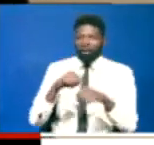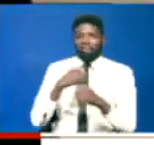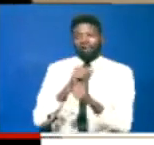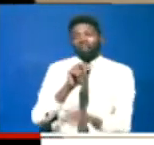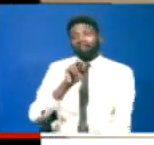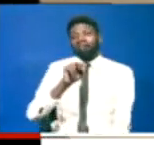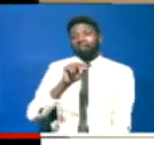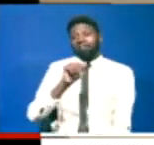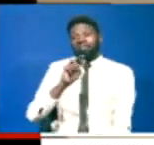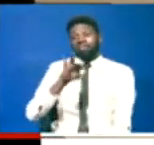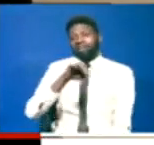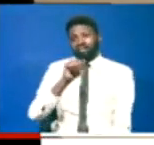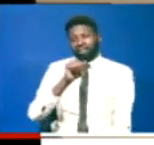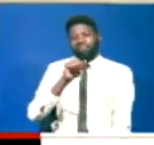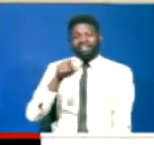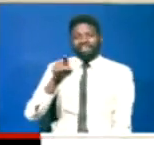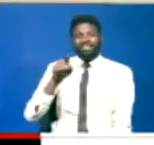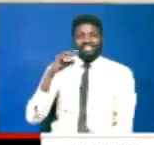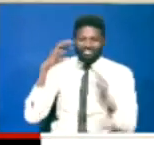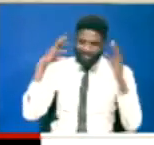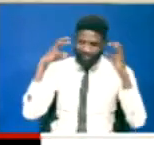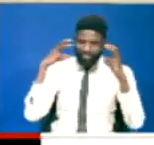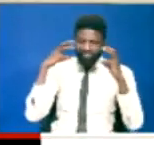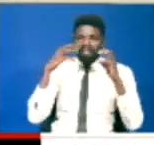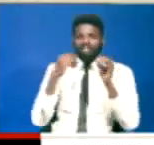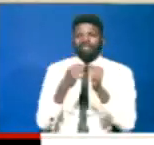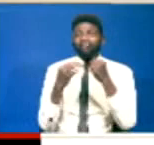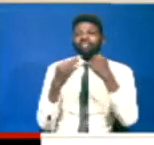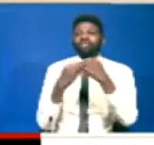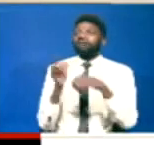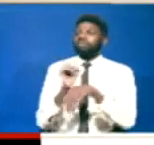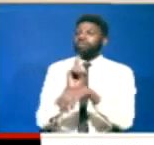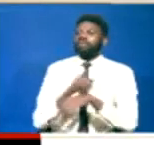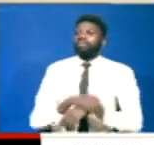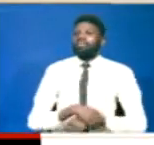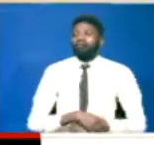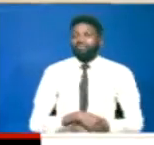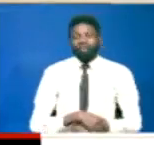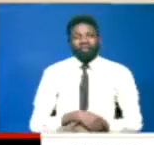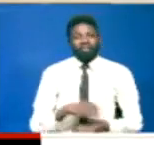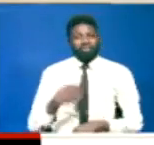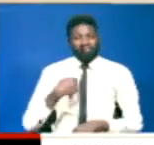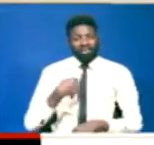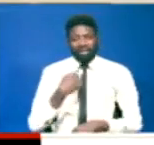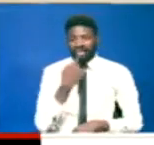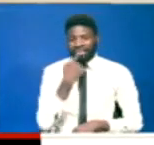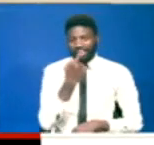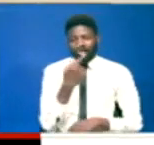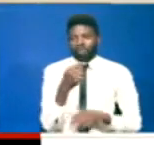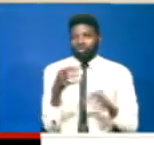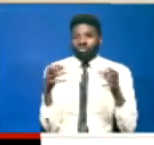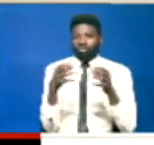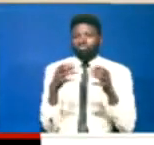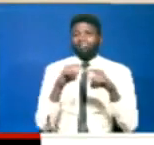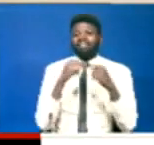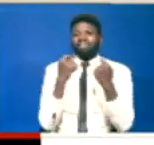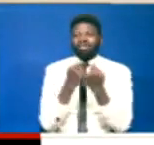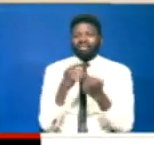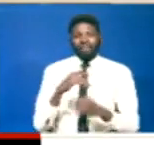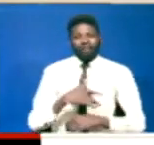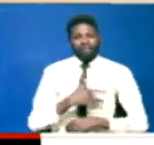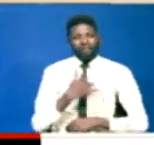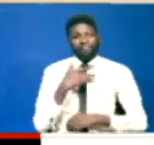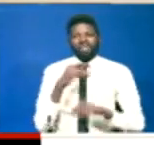pressure for the full 80 minutes. I can say that the mood from the boys is sort of a controlled